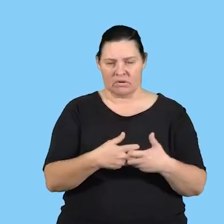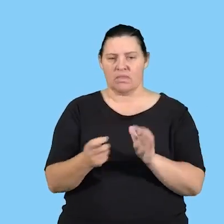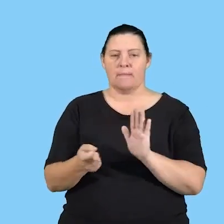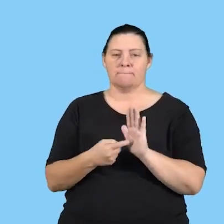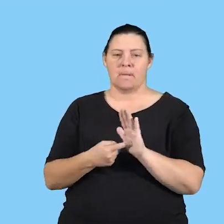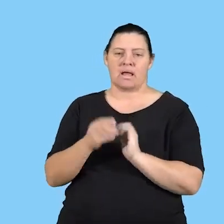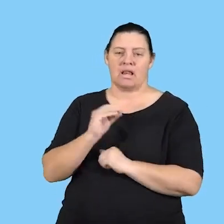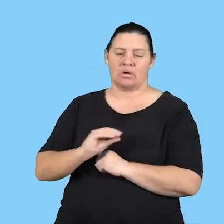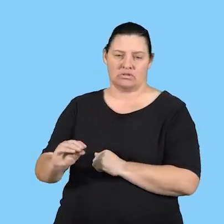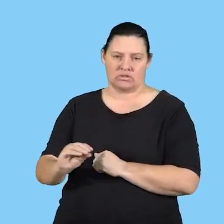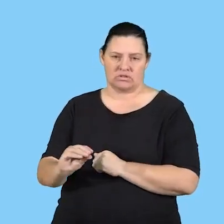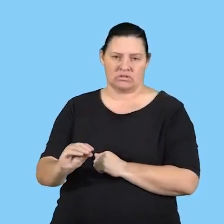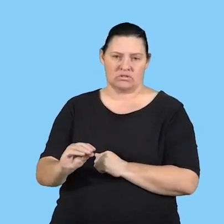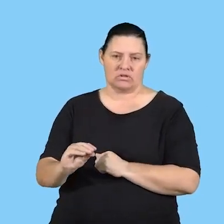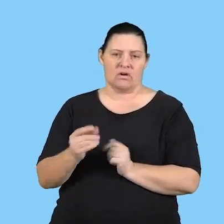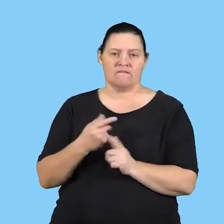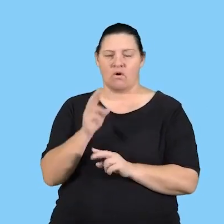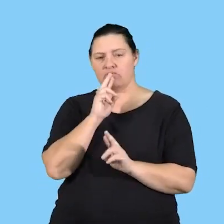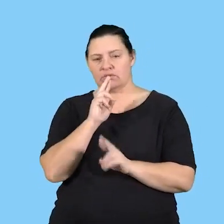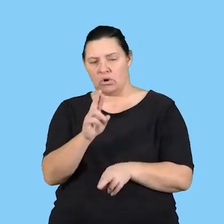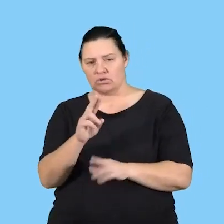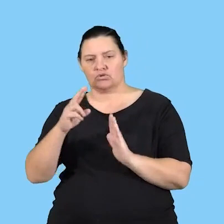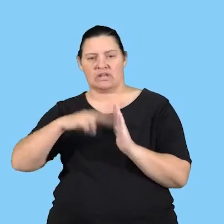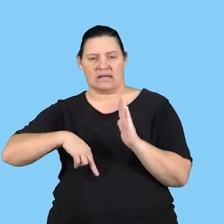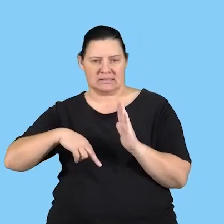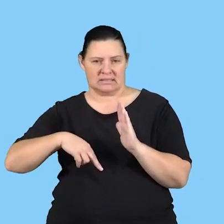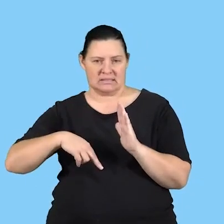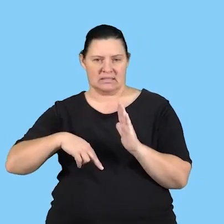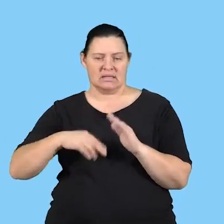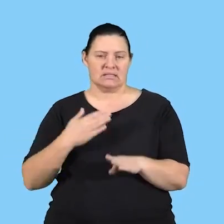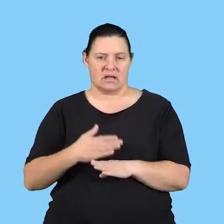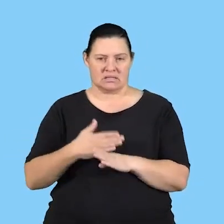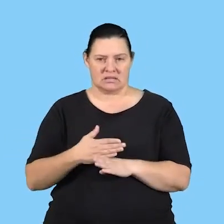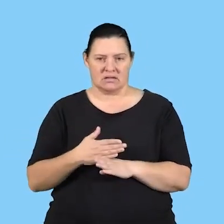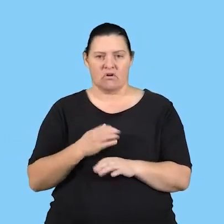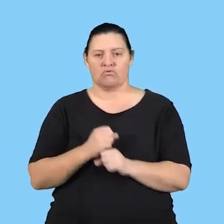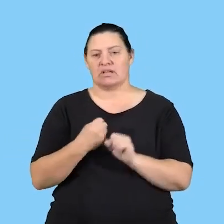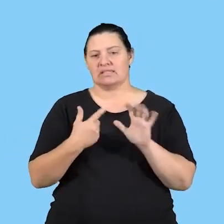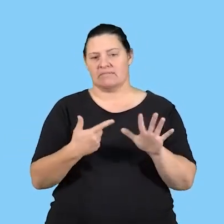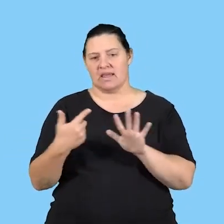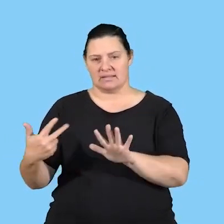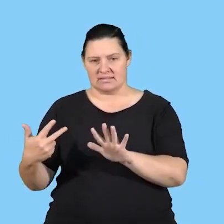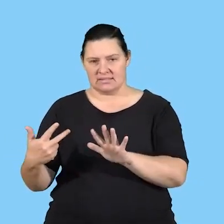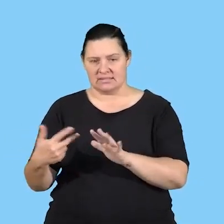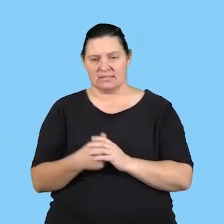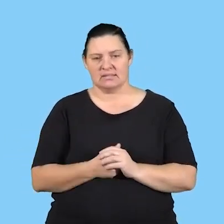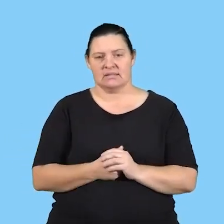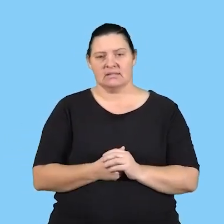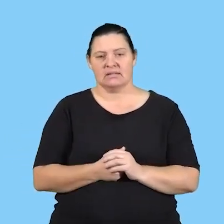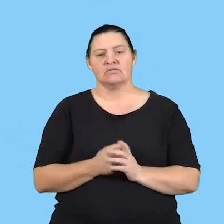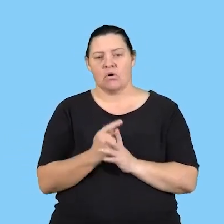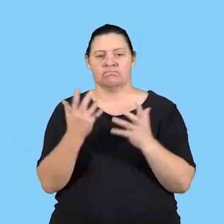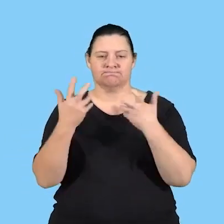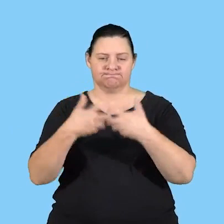the mark allocation for response to text task for grade 7 and 8